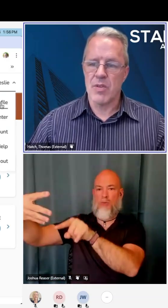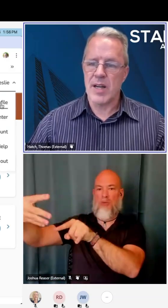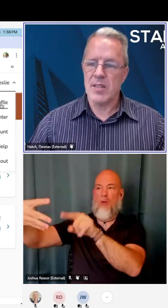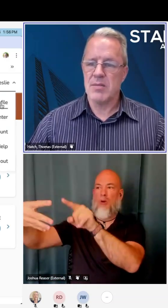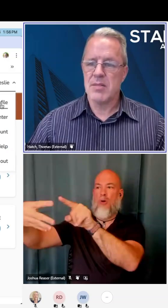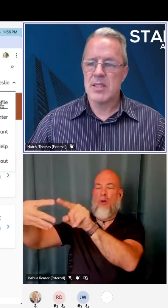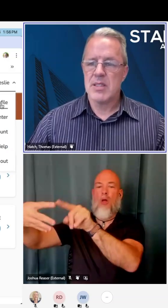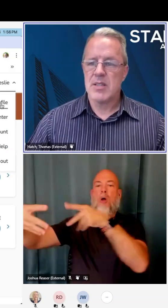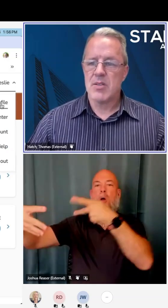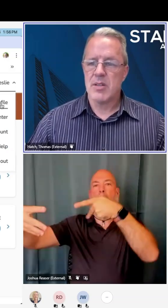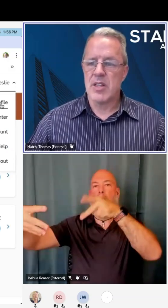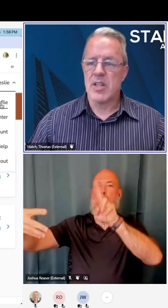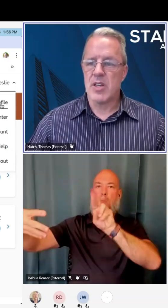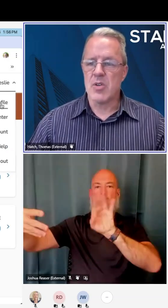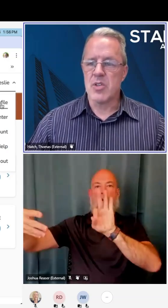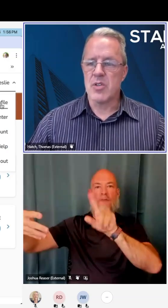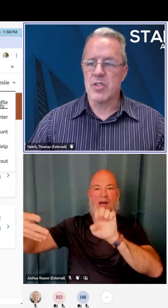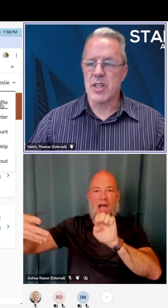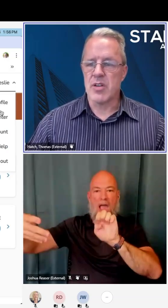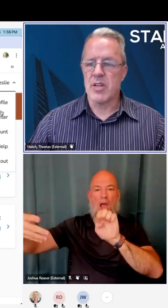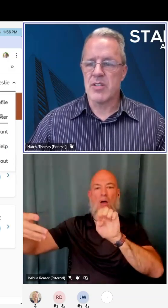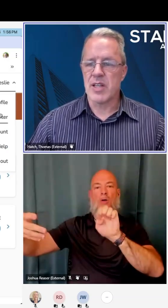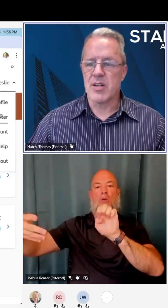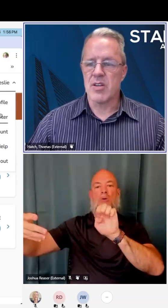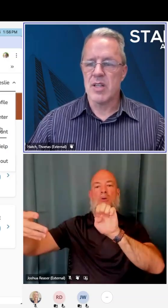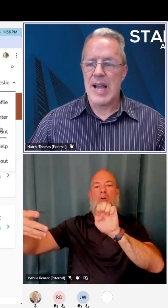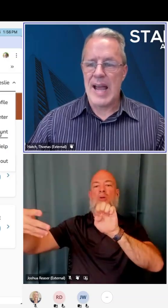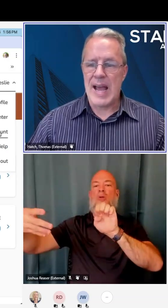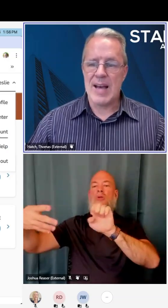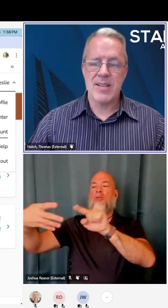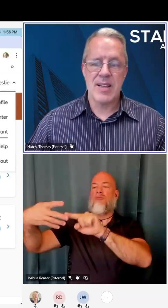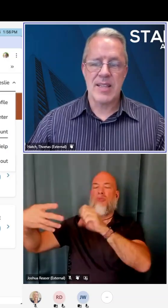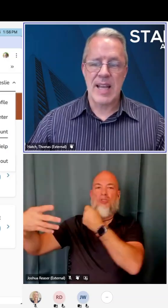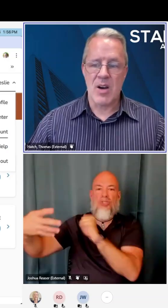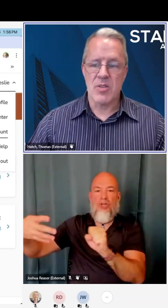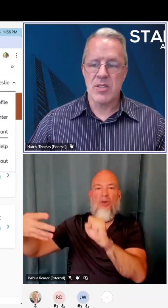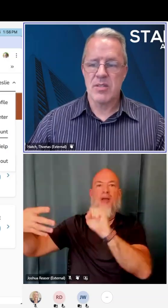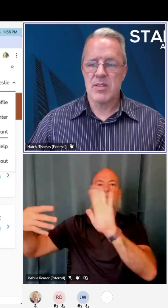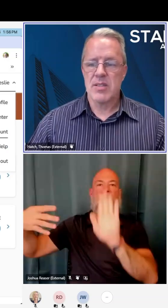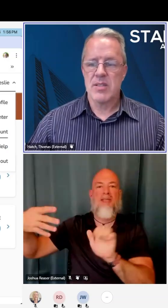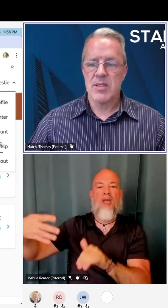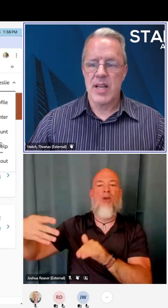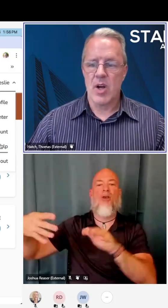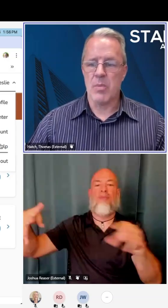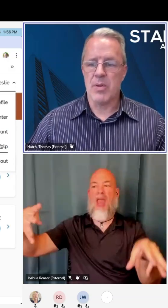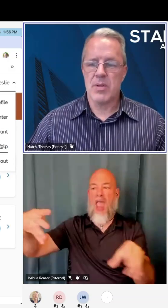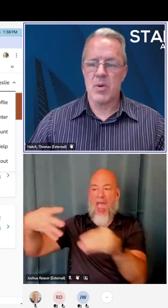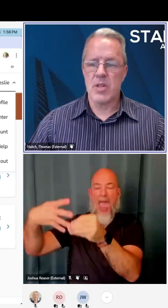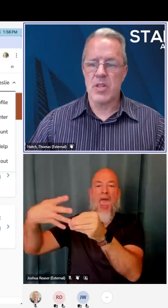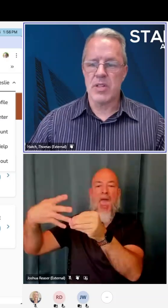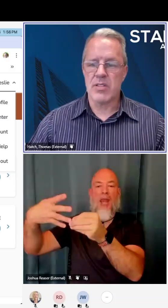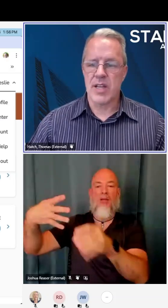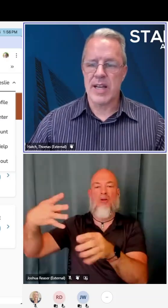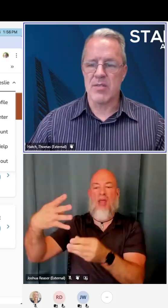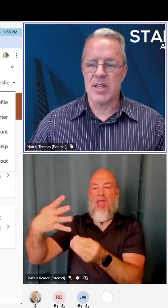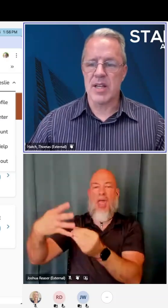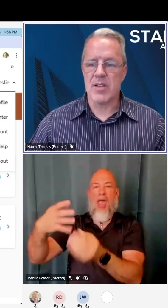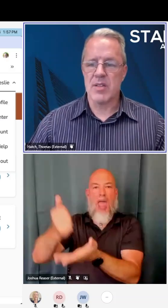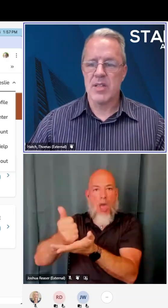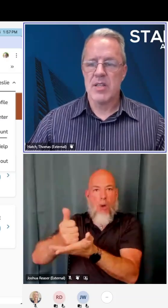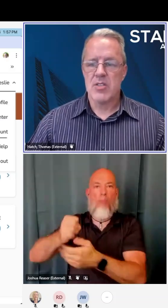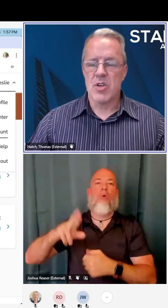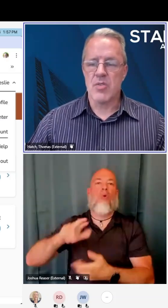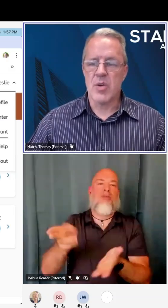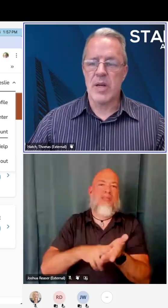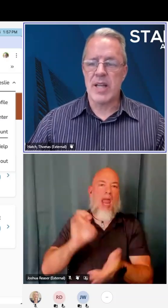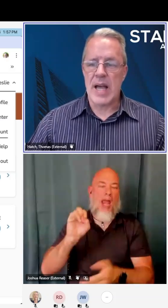have profile that you can go to, security center, add account, help, or you can sign out of the